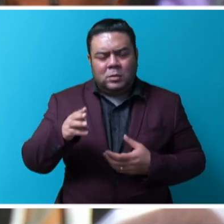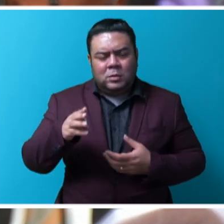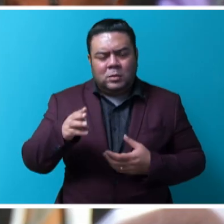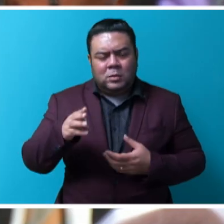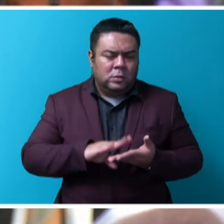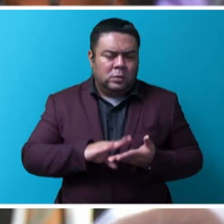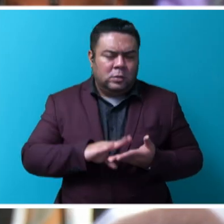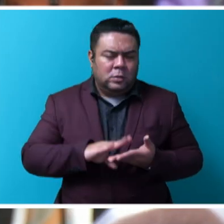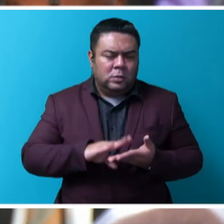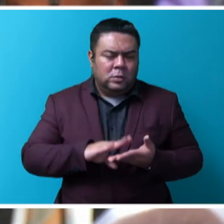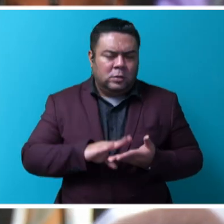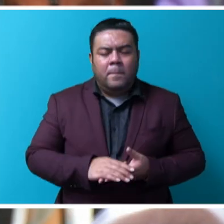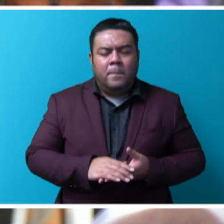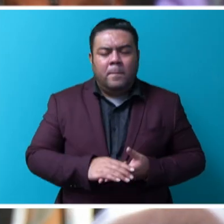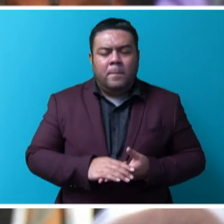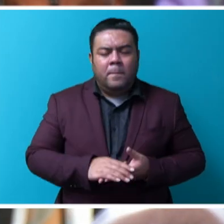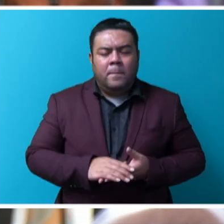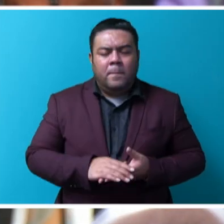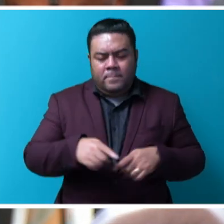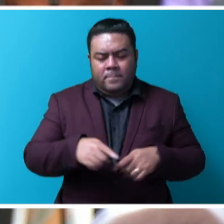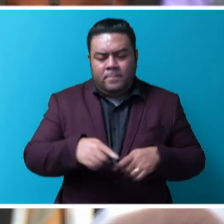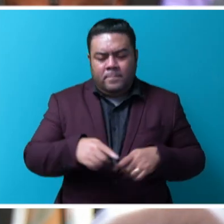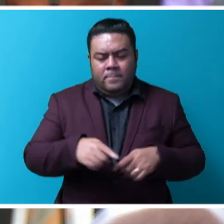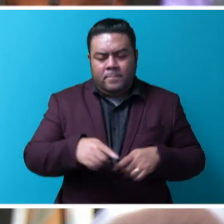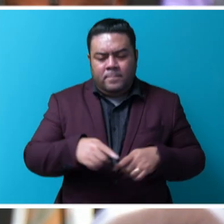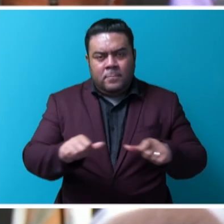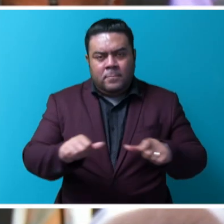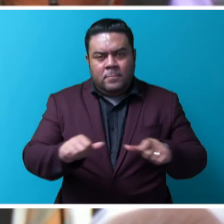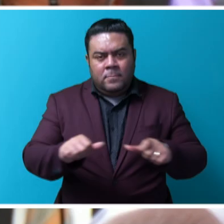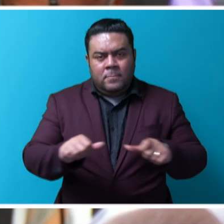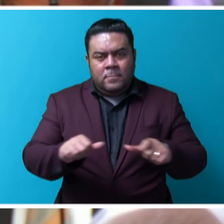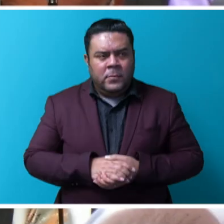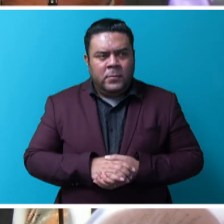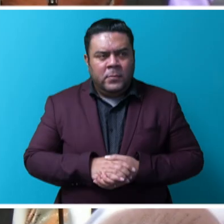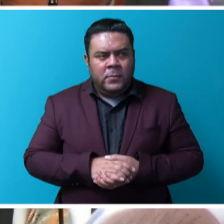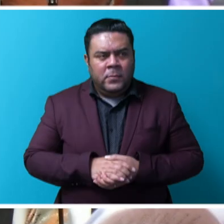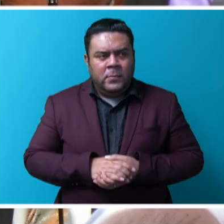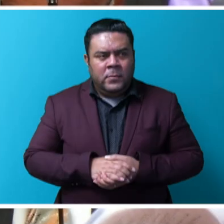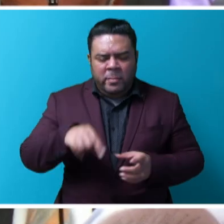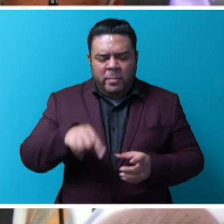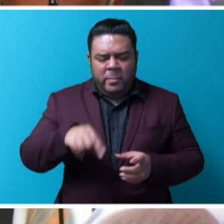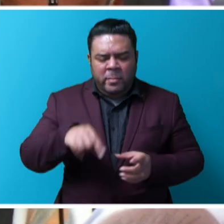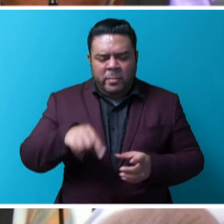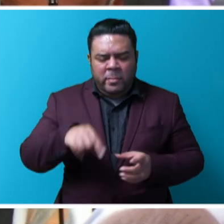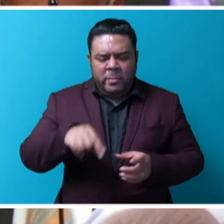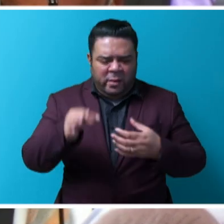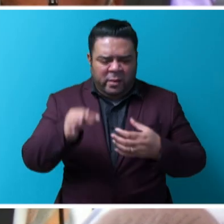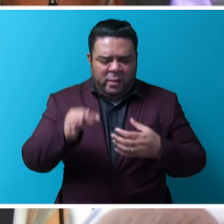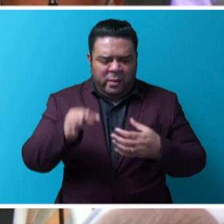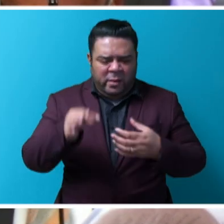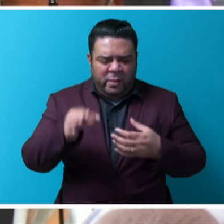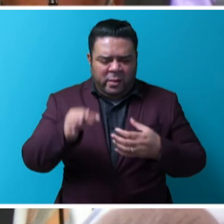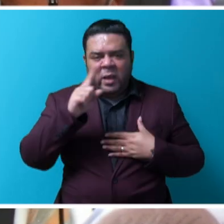of the opposition referred to 50 villages needing relocation this morning and cited the Human Rights Commission list of